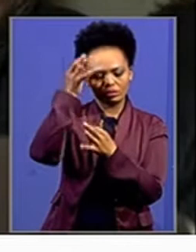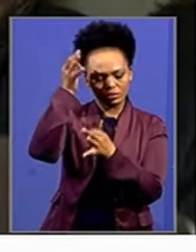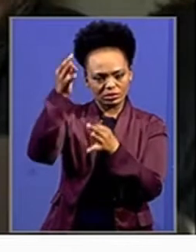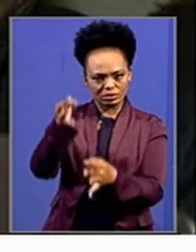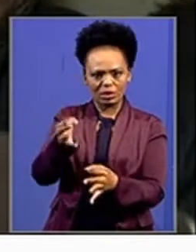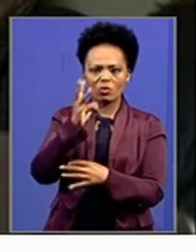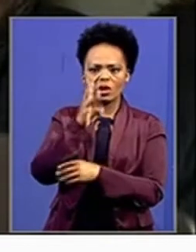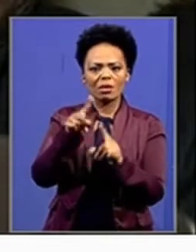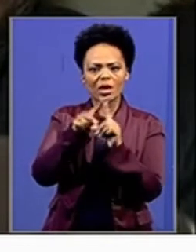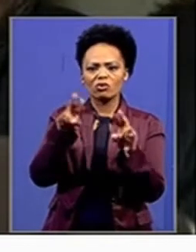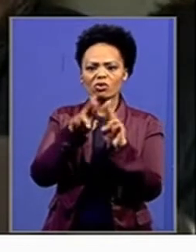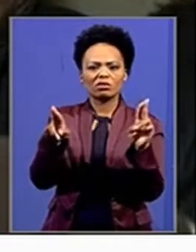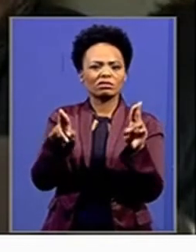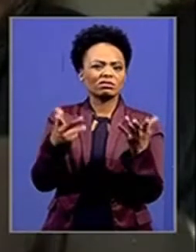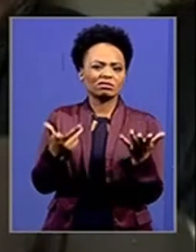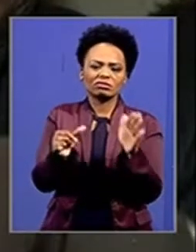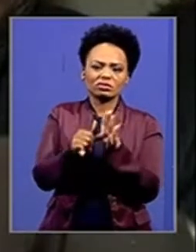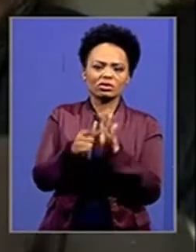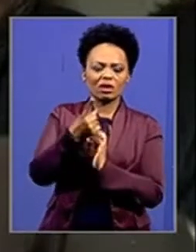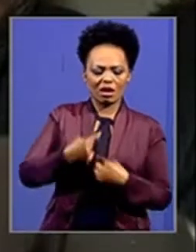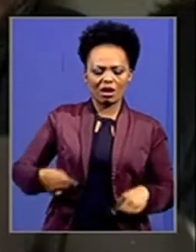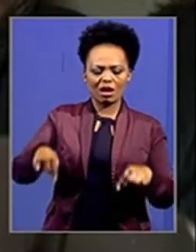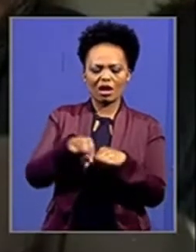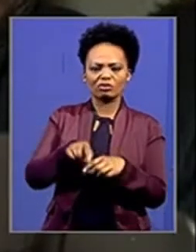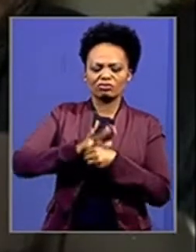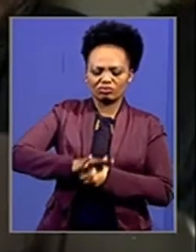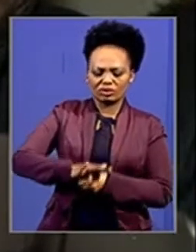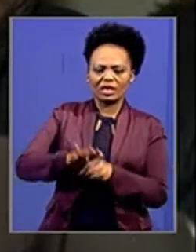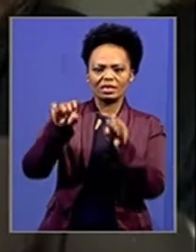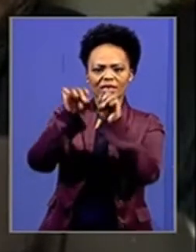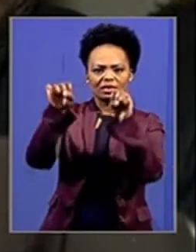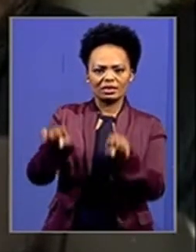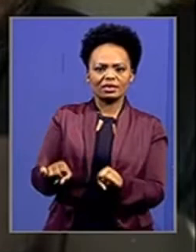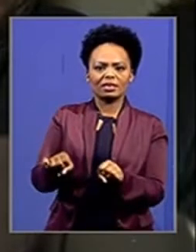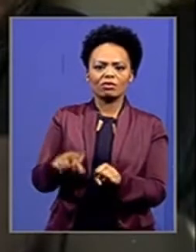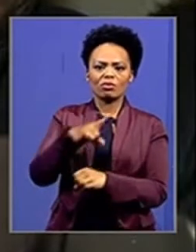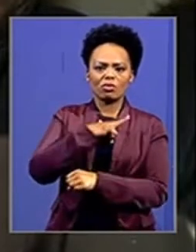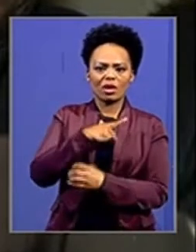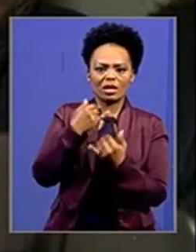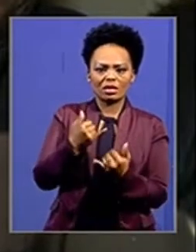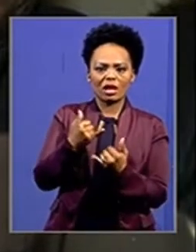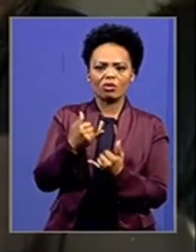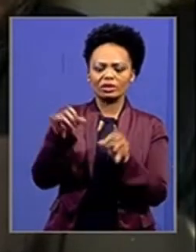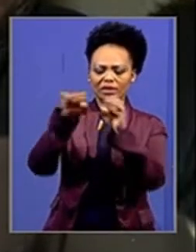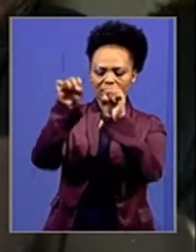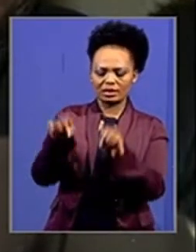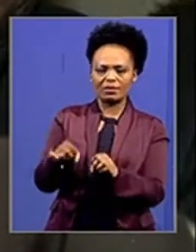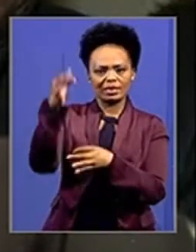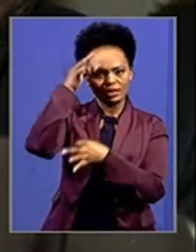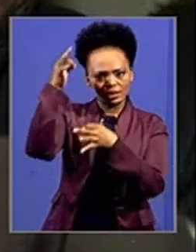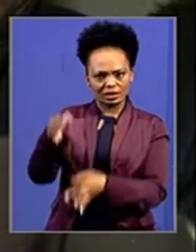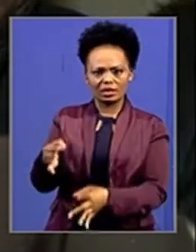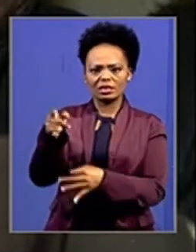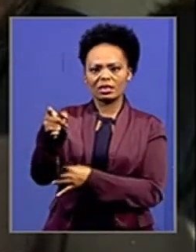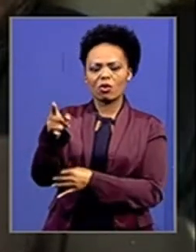for us to overburden the legal system of the country because there's an application before the Concord. We wanted to bring an application,